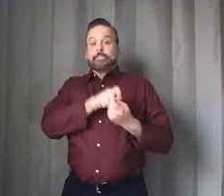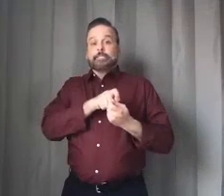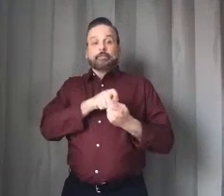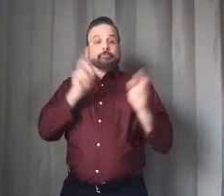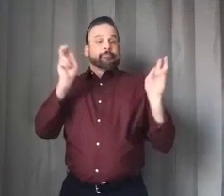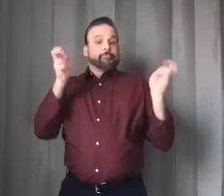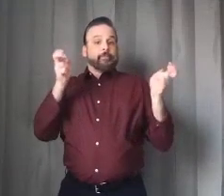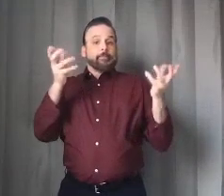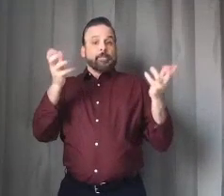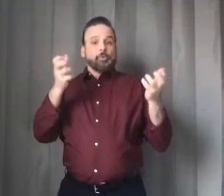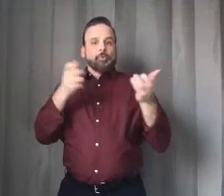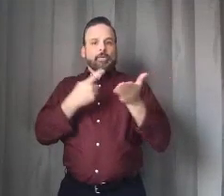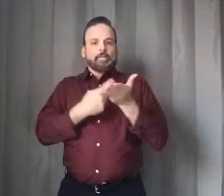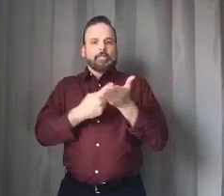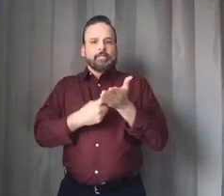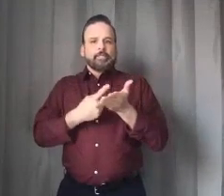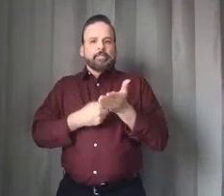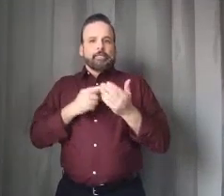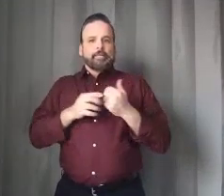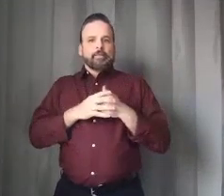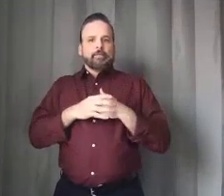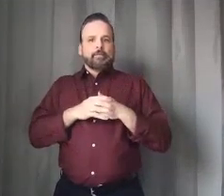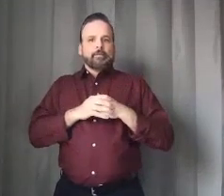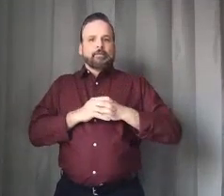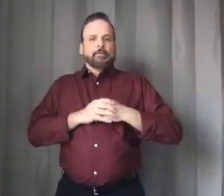talk about, just let me know.